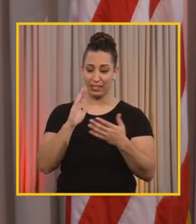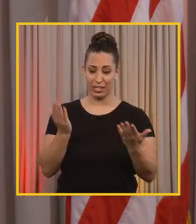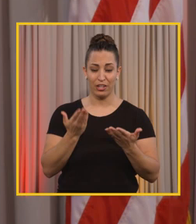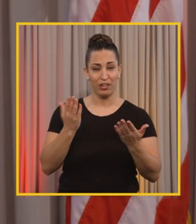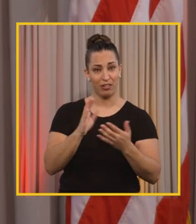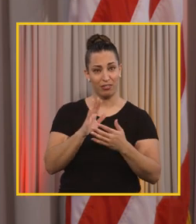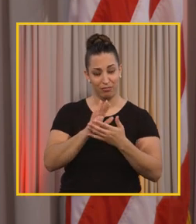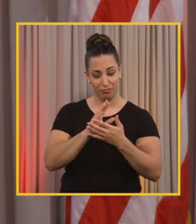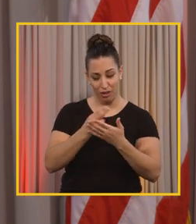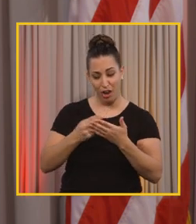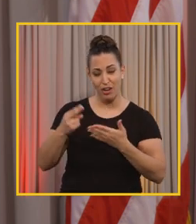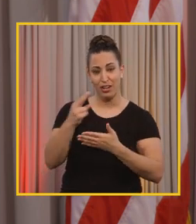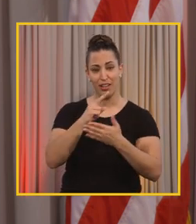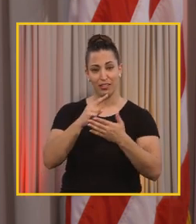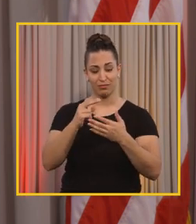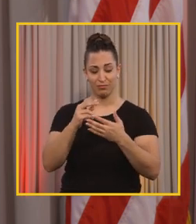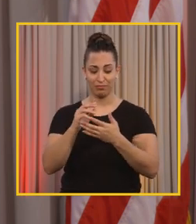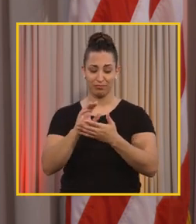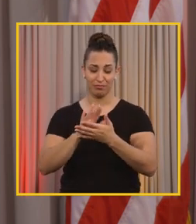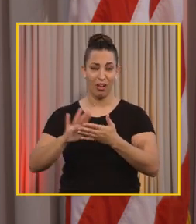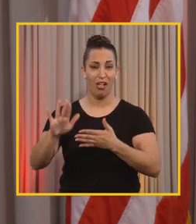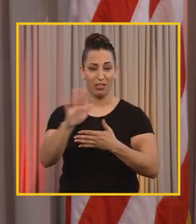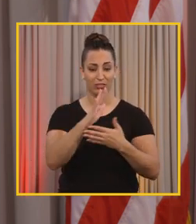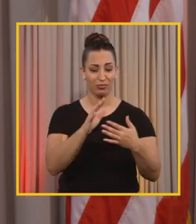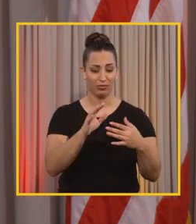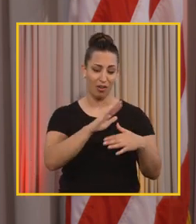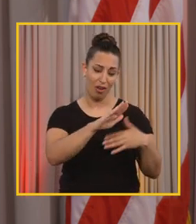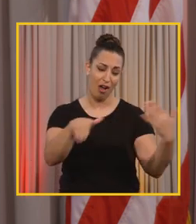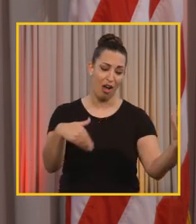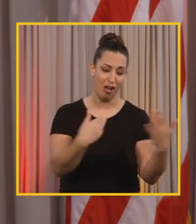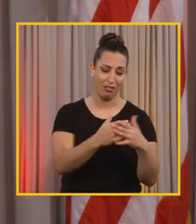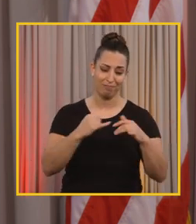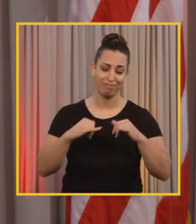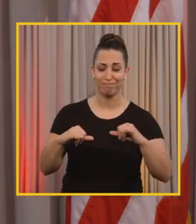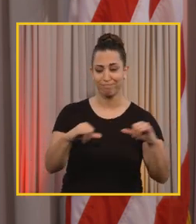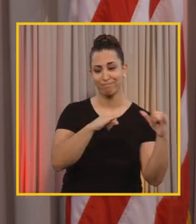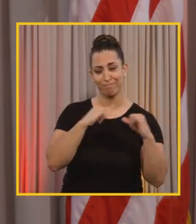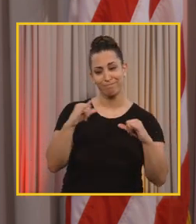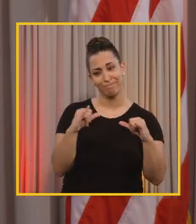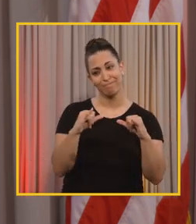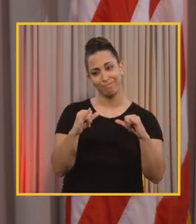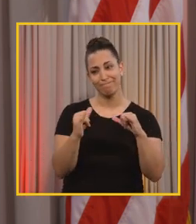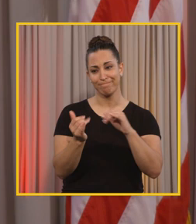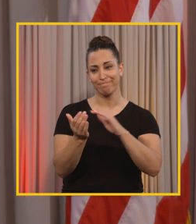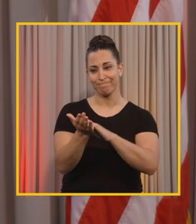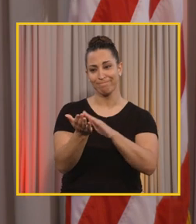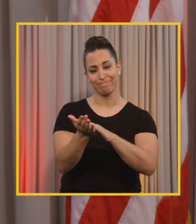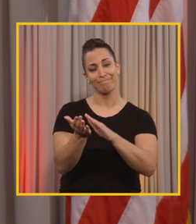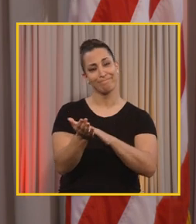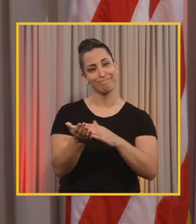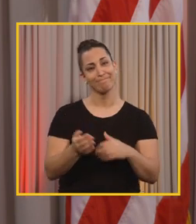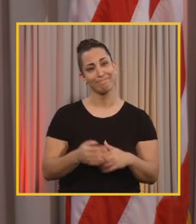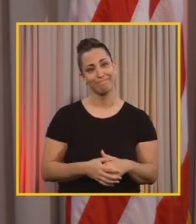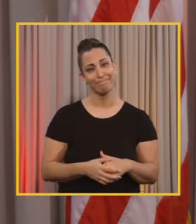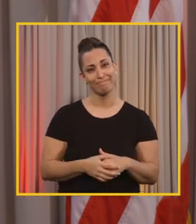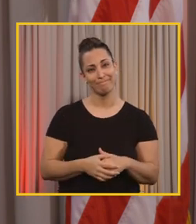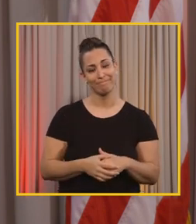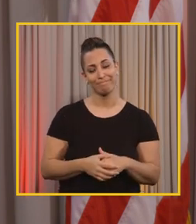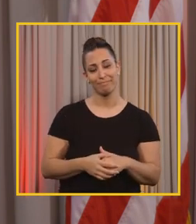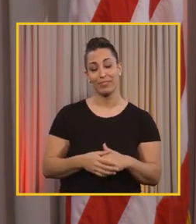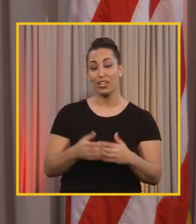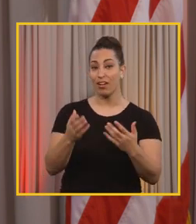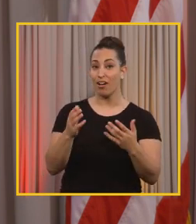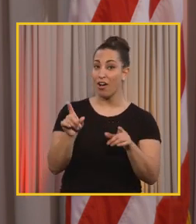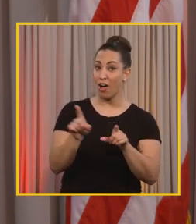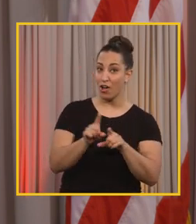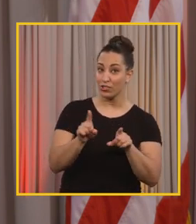commitment of the Board of Trustees, faculty, classified staff, and administrators